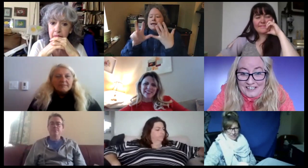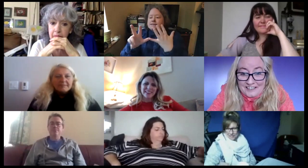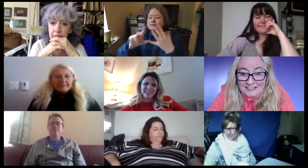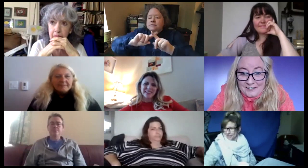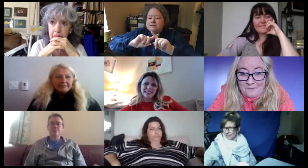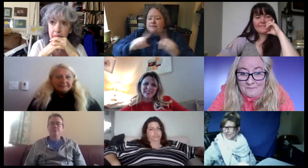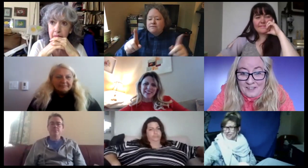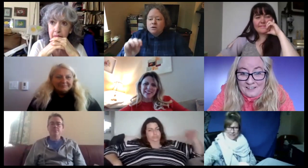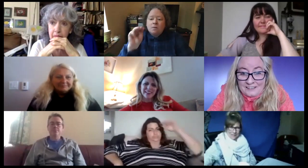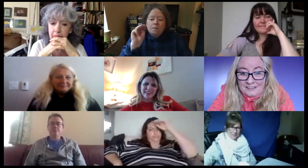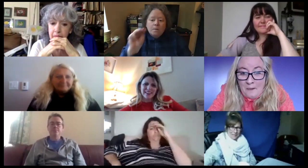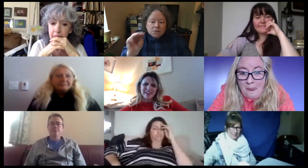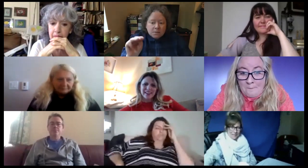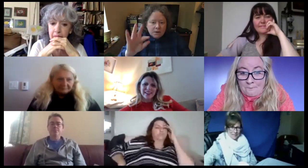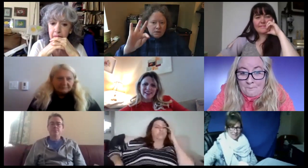that I did.